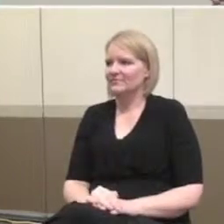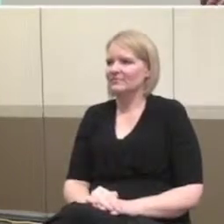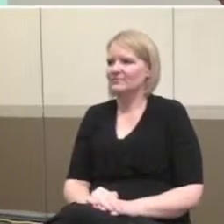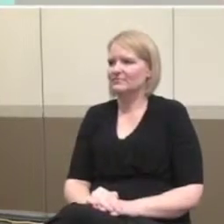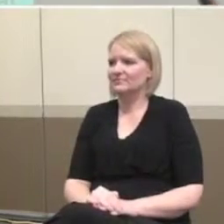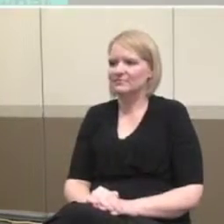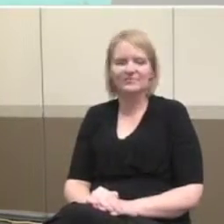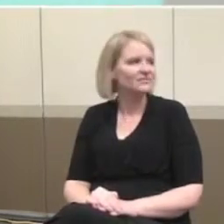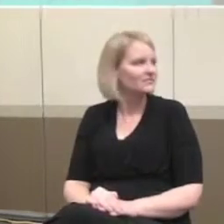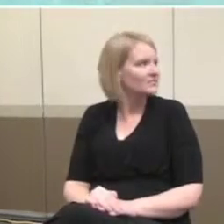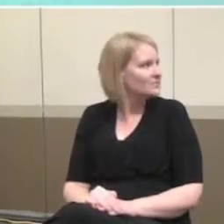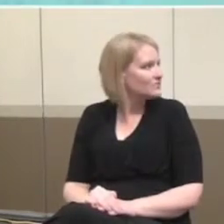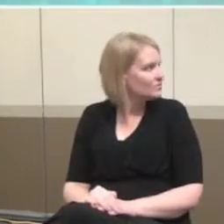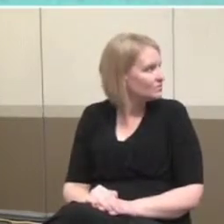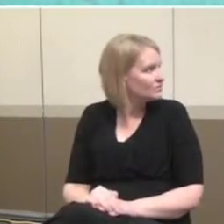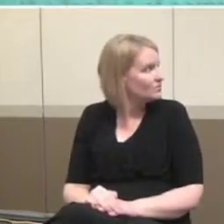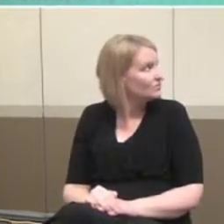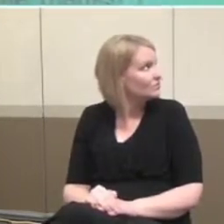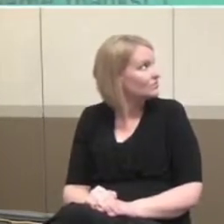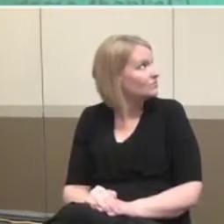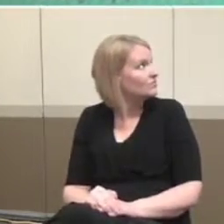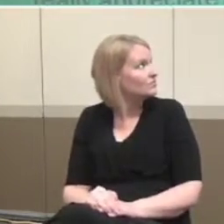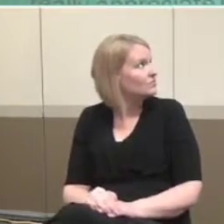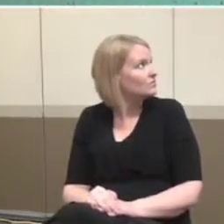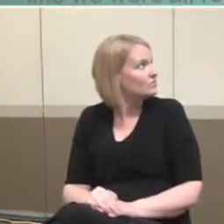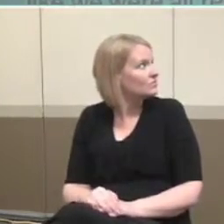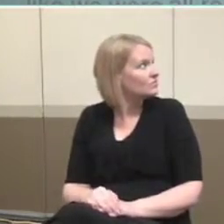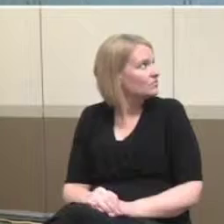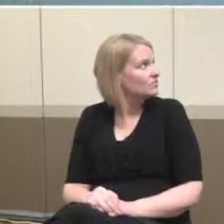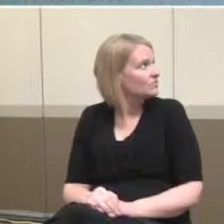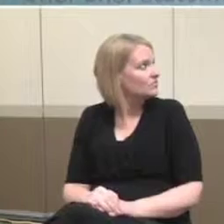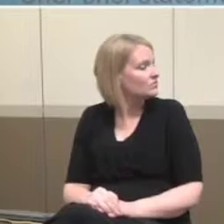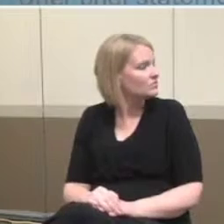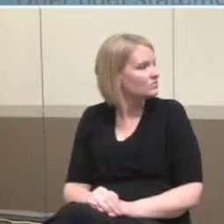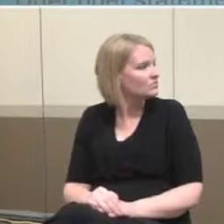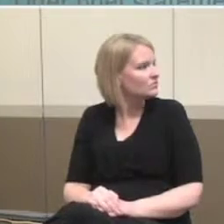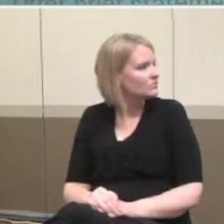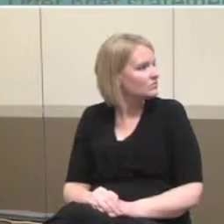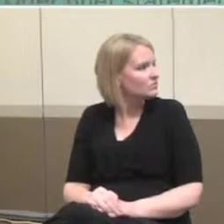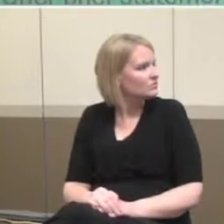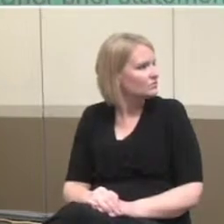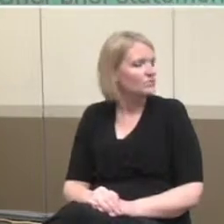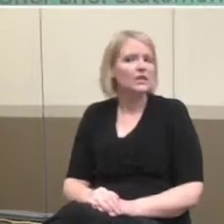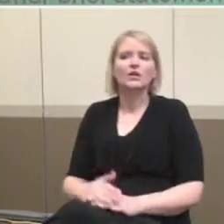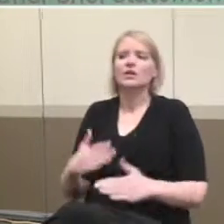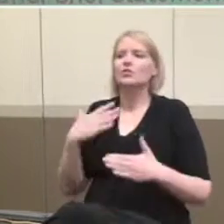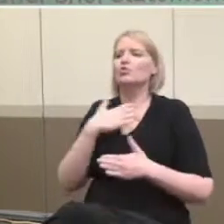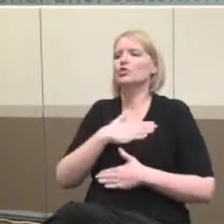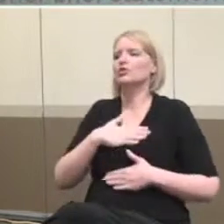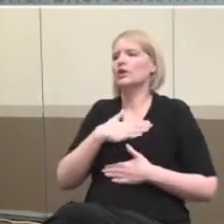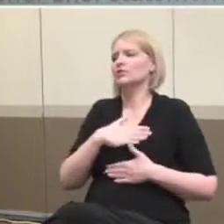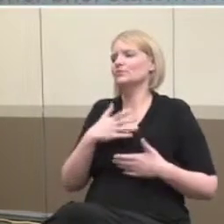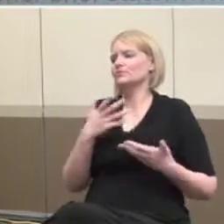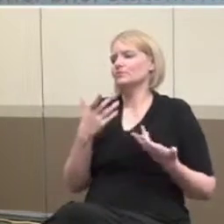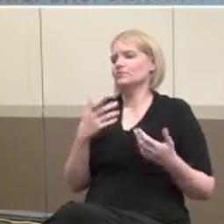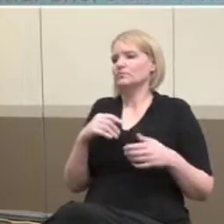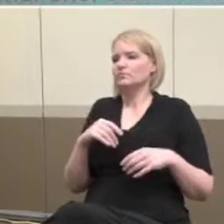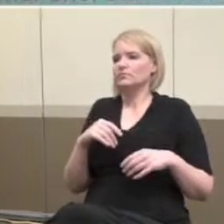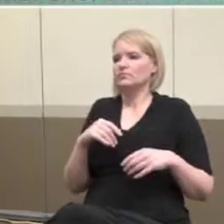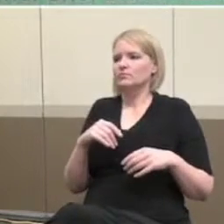quickly, I want to talk about appreciation a little bit. You can read through this, and a lot of that is sort